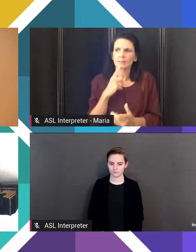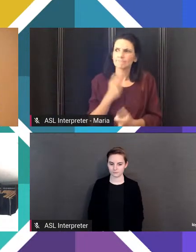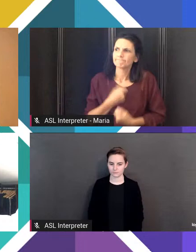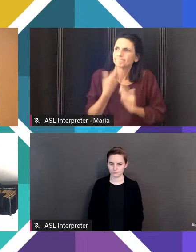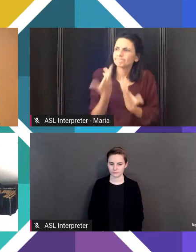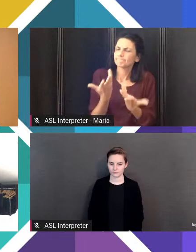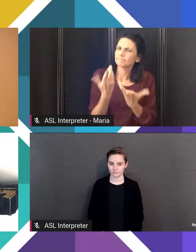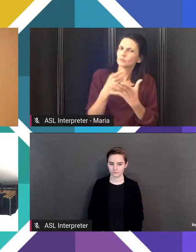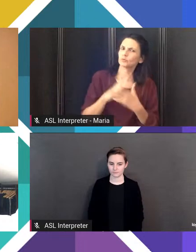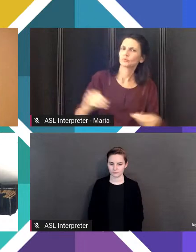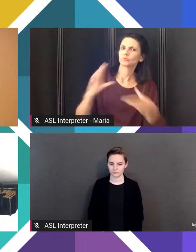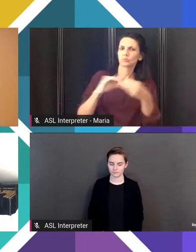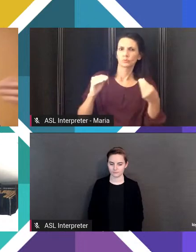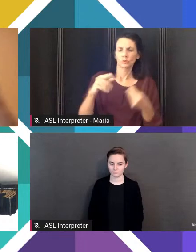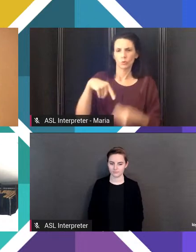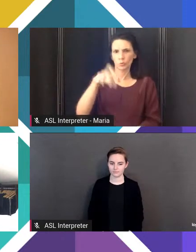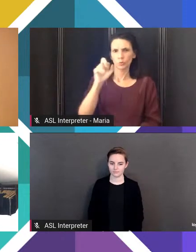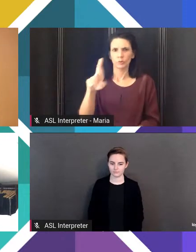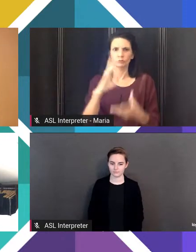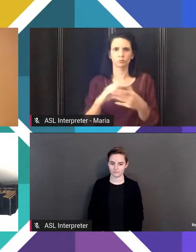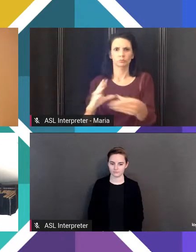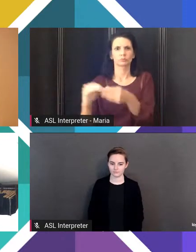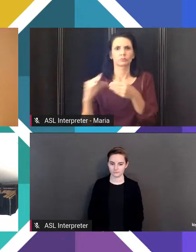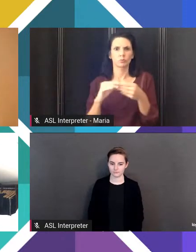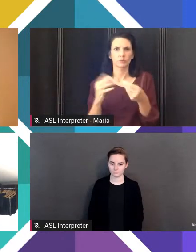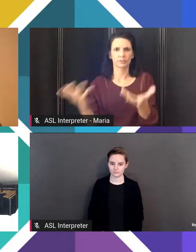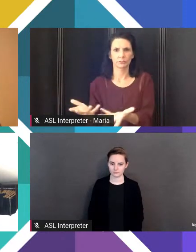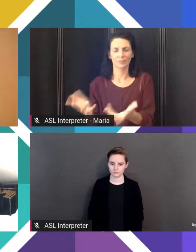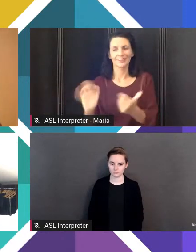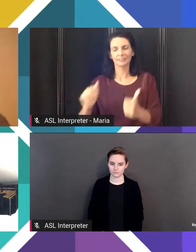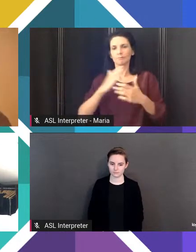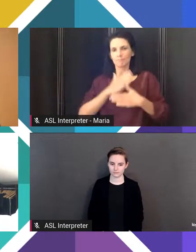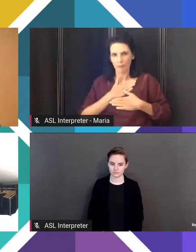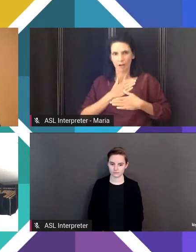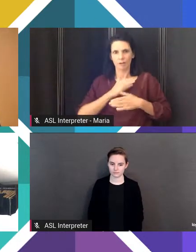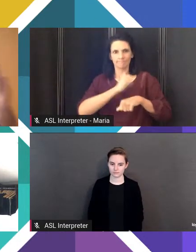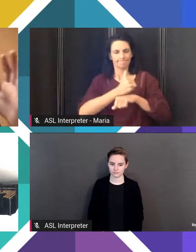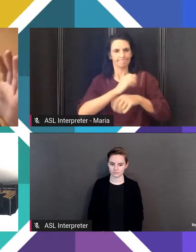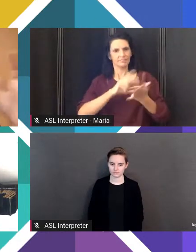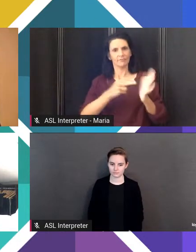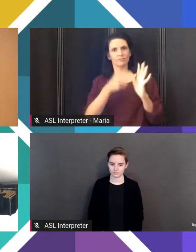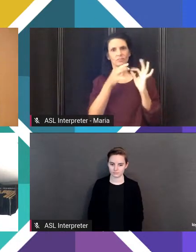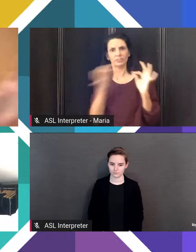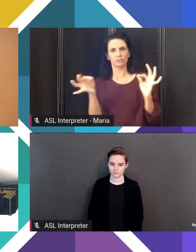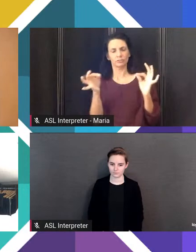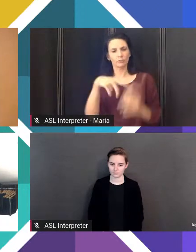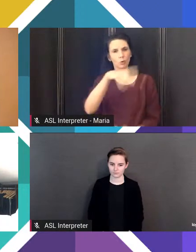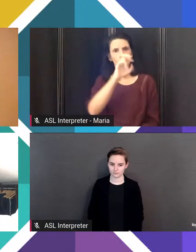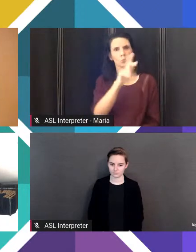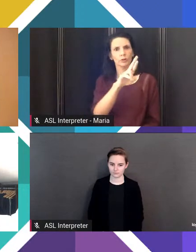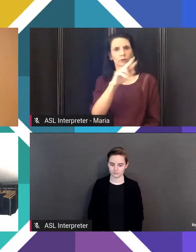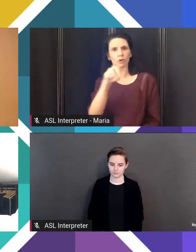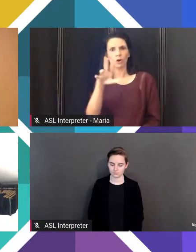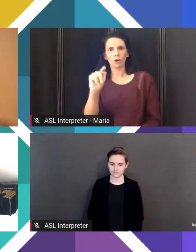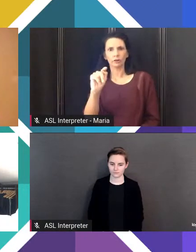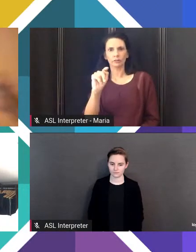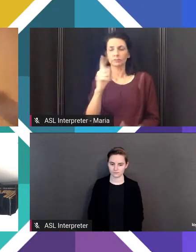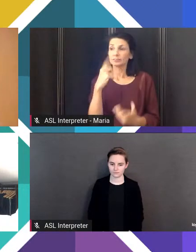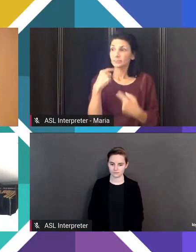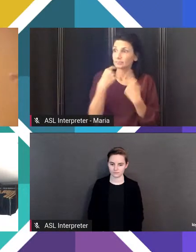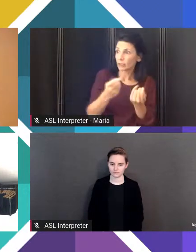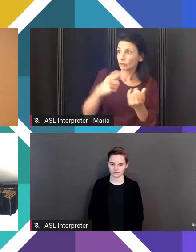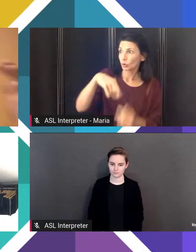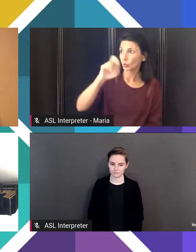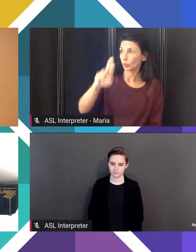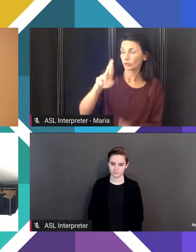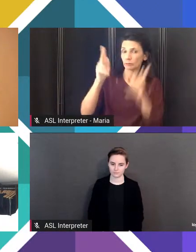how I define queer art within the walls of the center is, you know, is it telling a queer person's story,